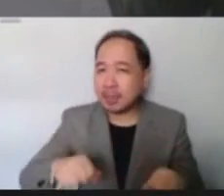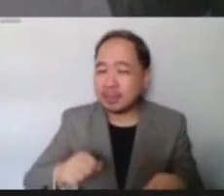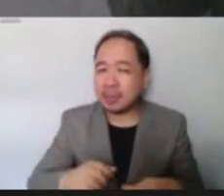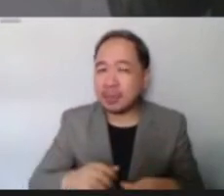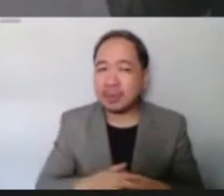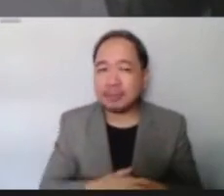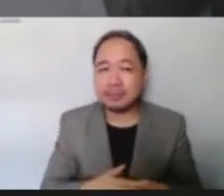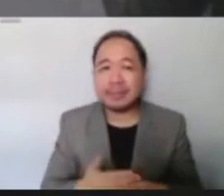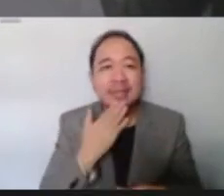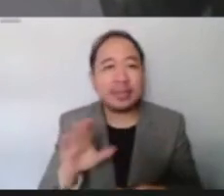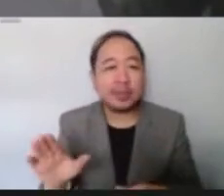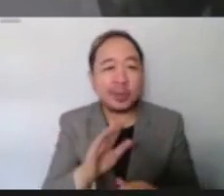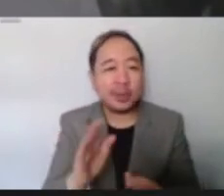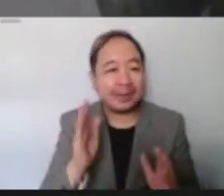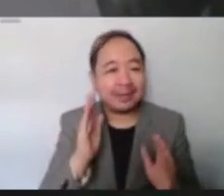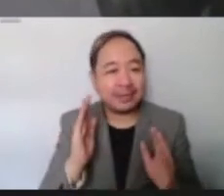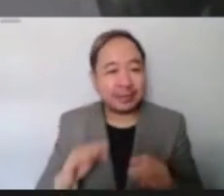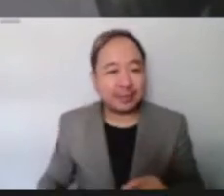attention